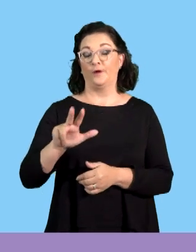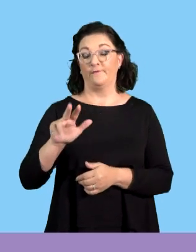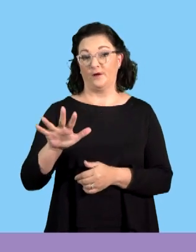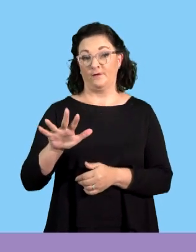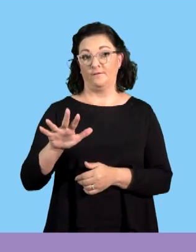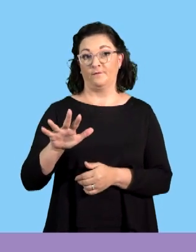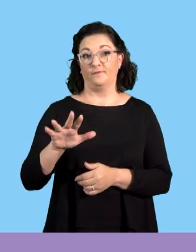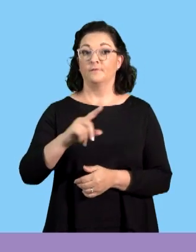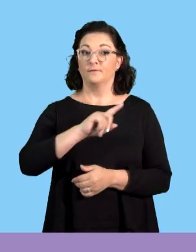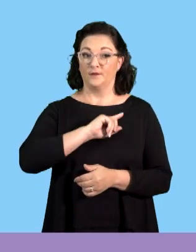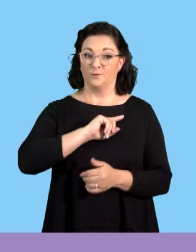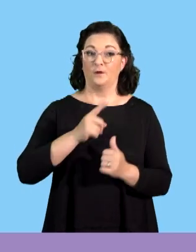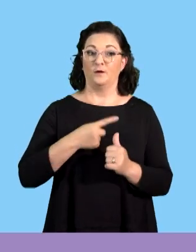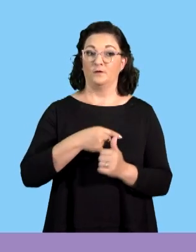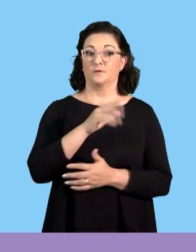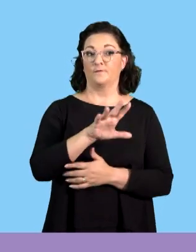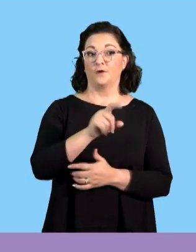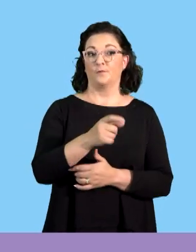8,285, which gives you